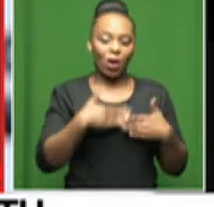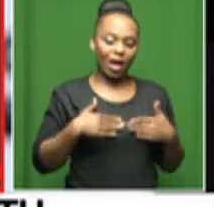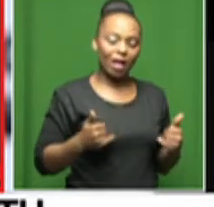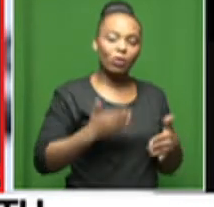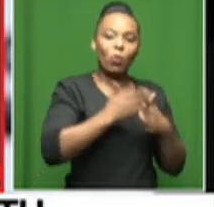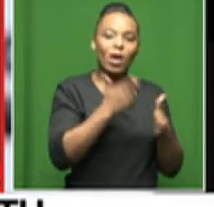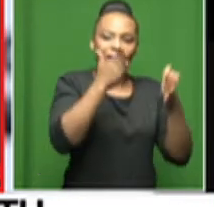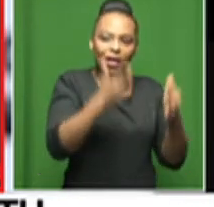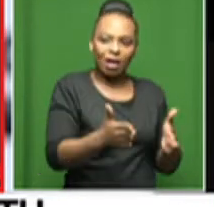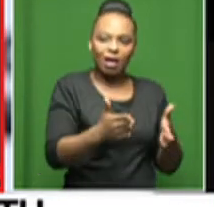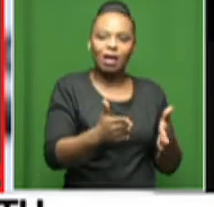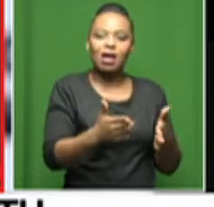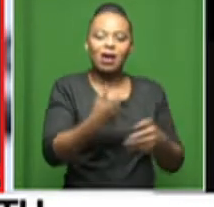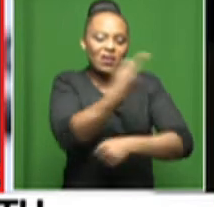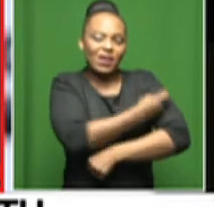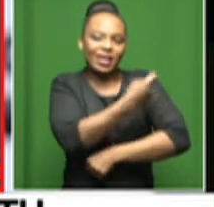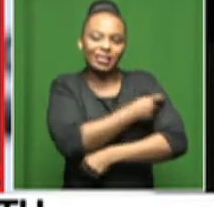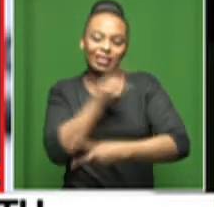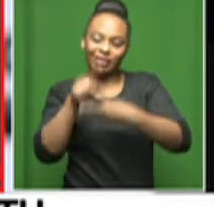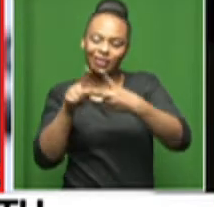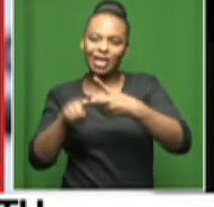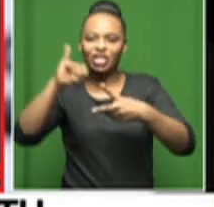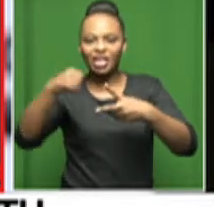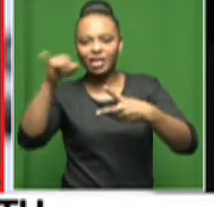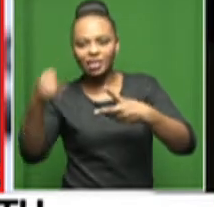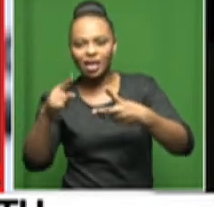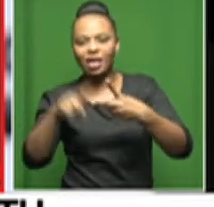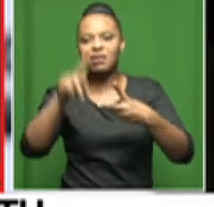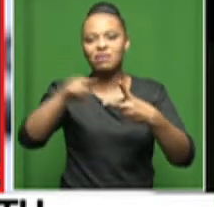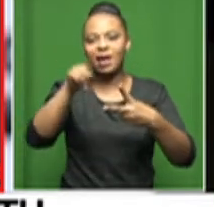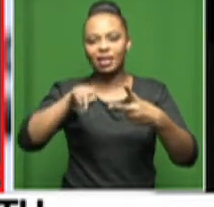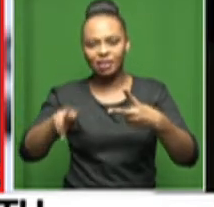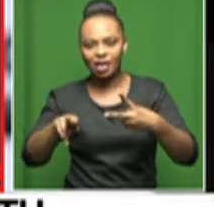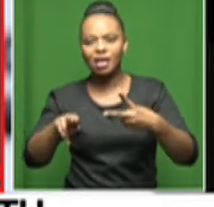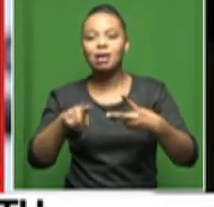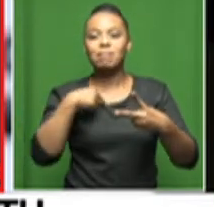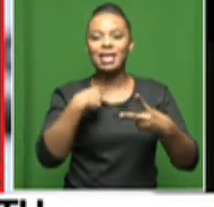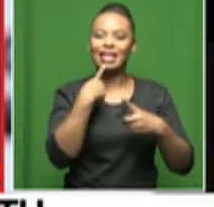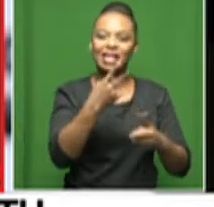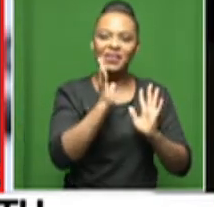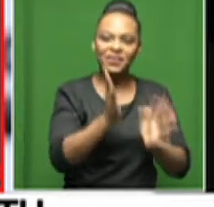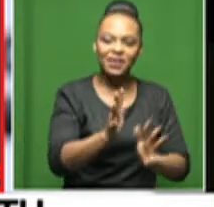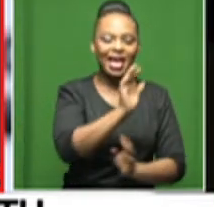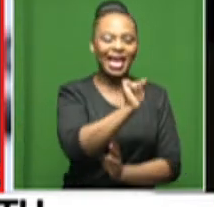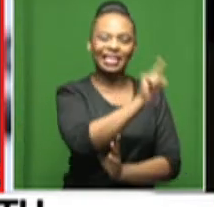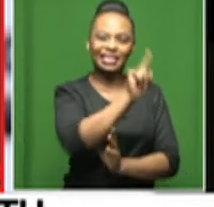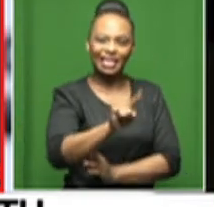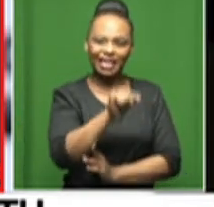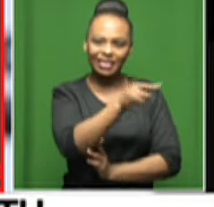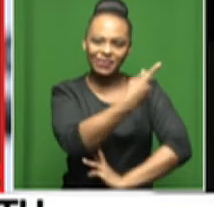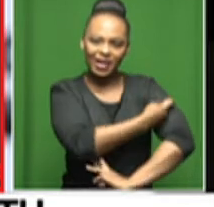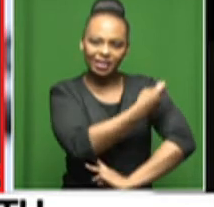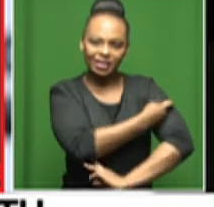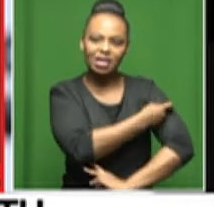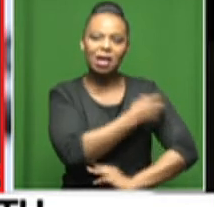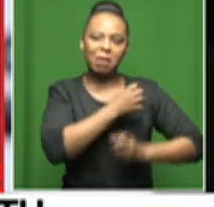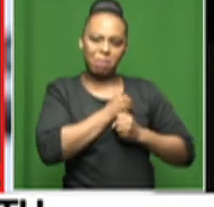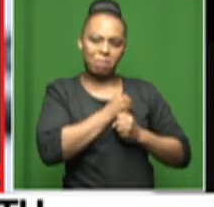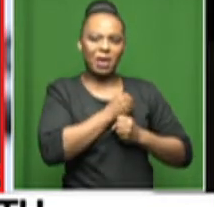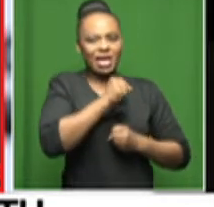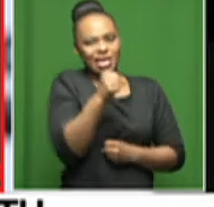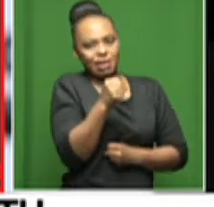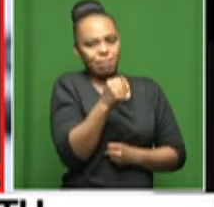be those vaccines. And I have indicated that the Astrazeneca vaccine will remain with us